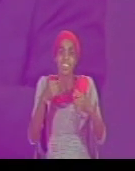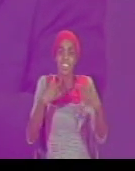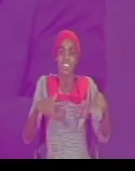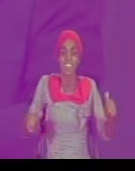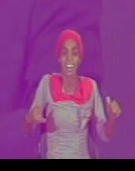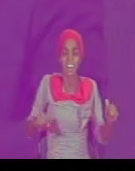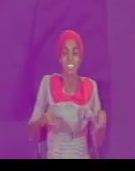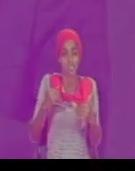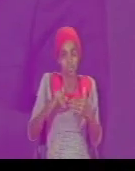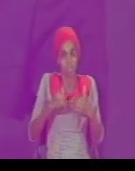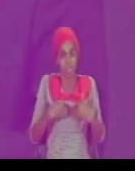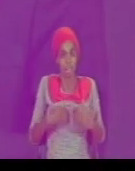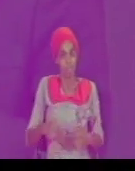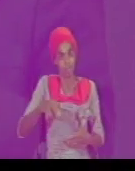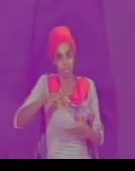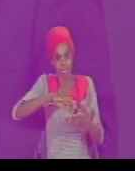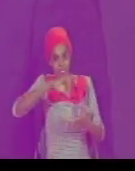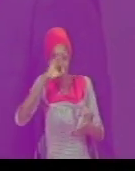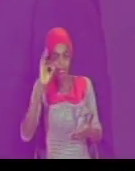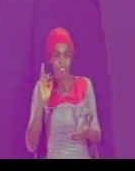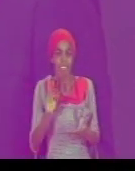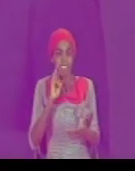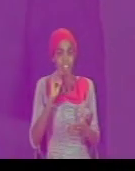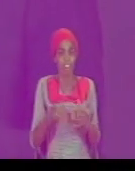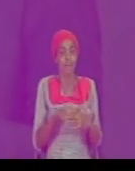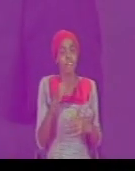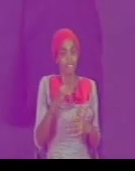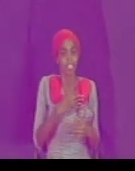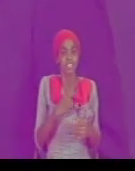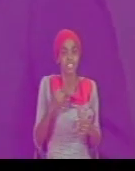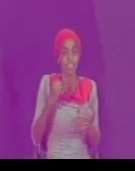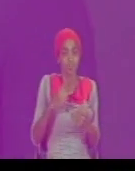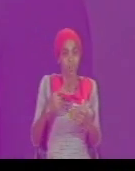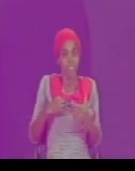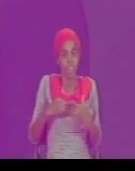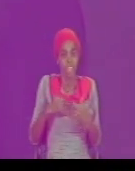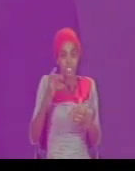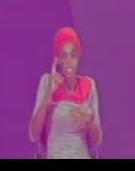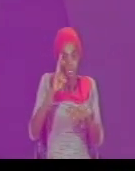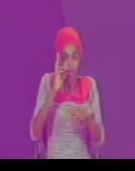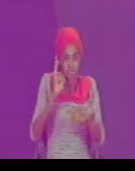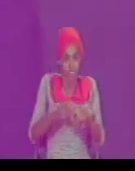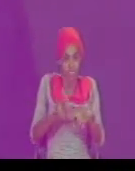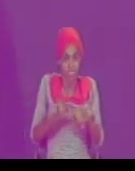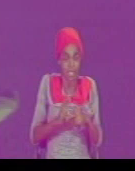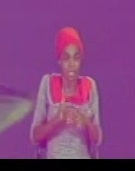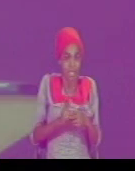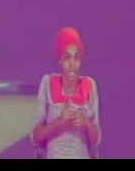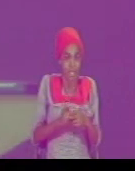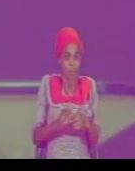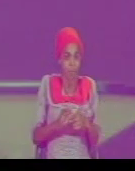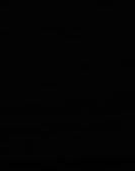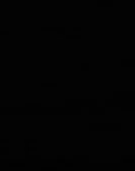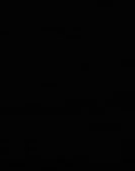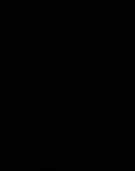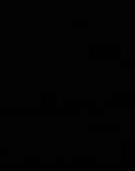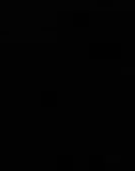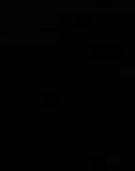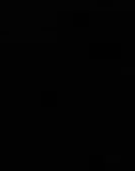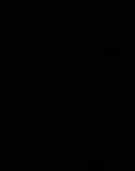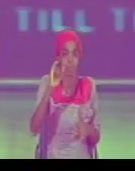her out. She's called Miriam, a prophetess, and she's going to preach